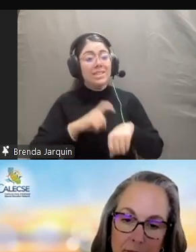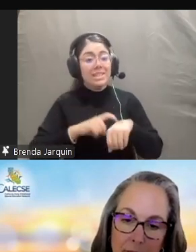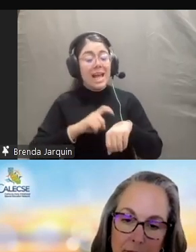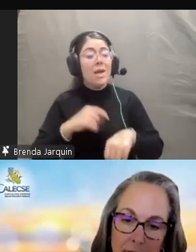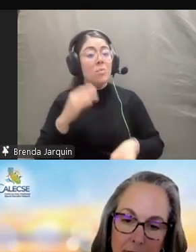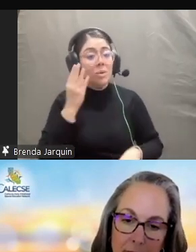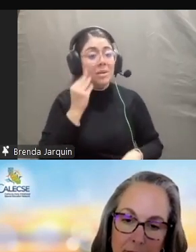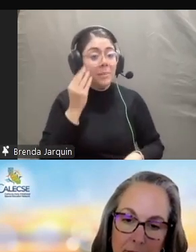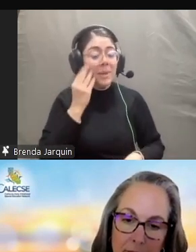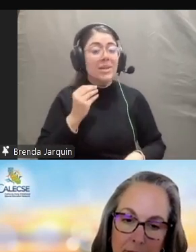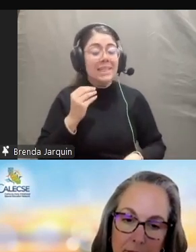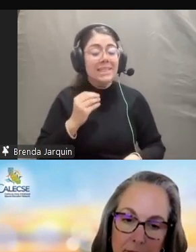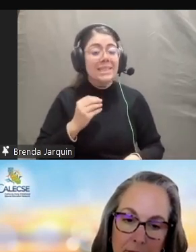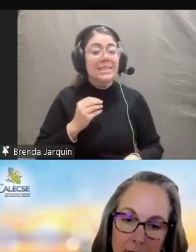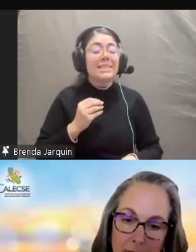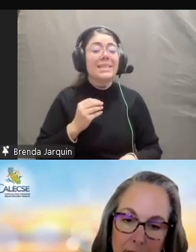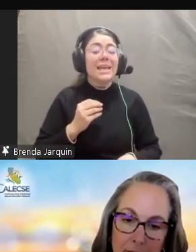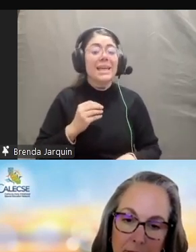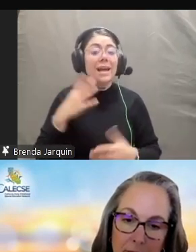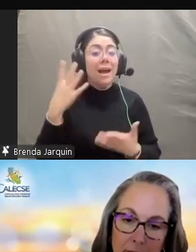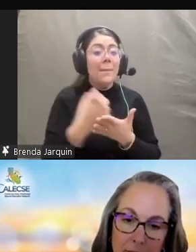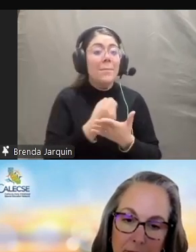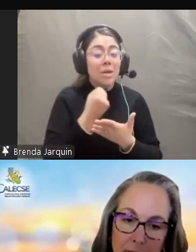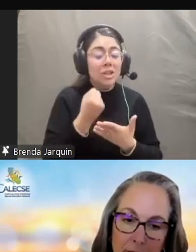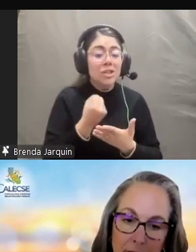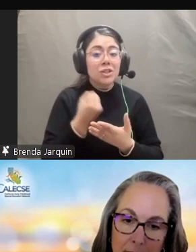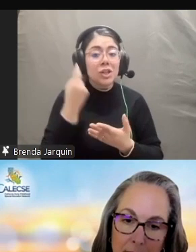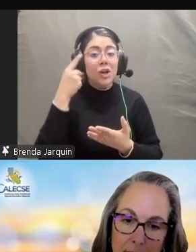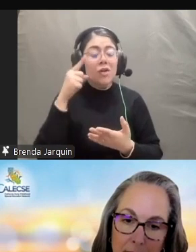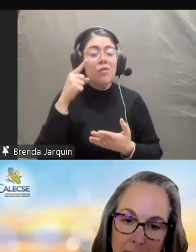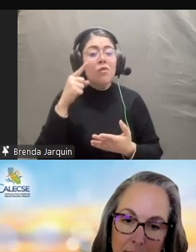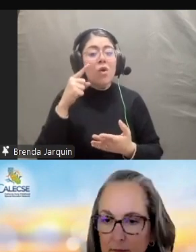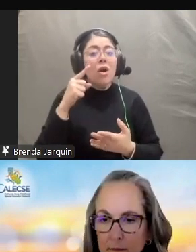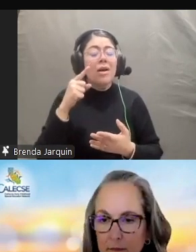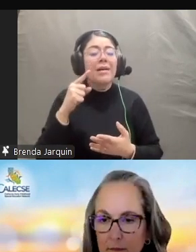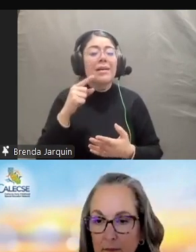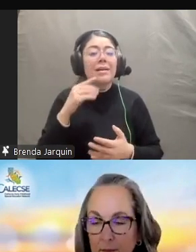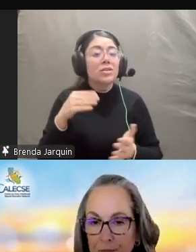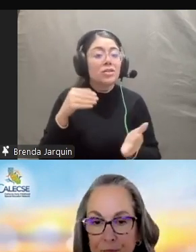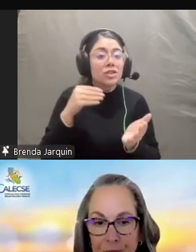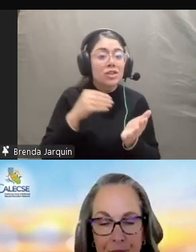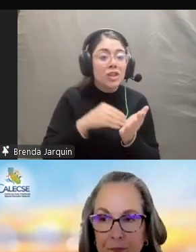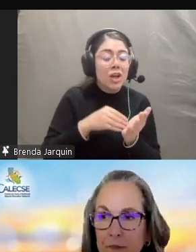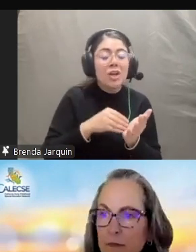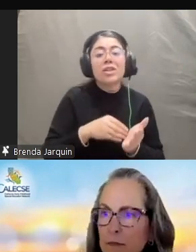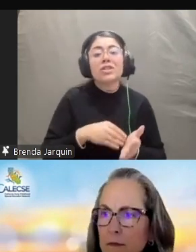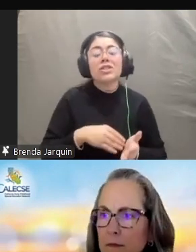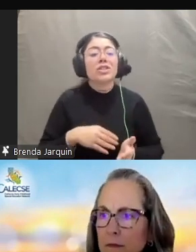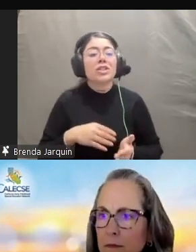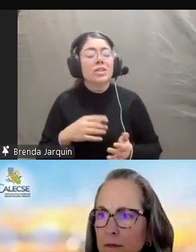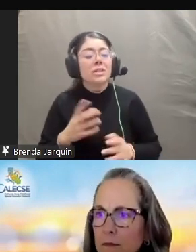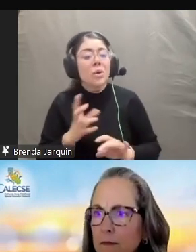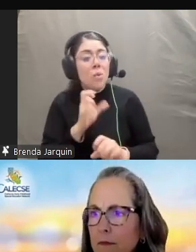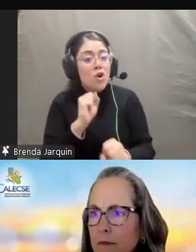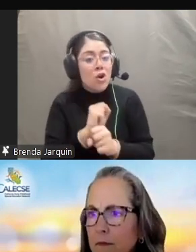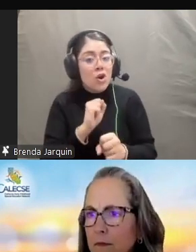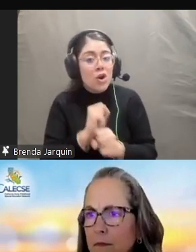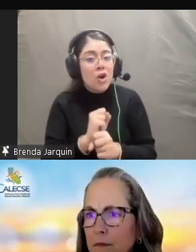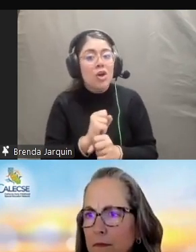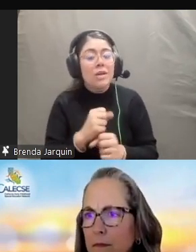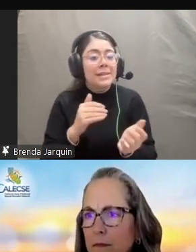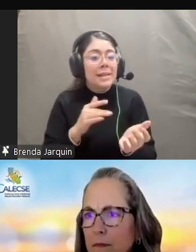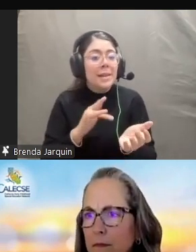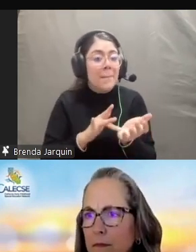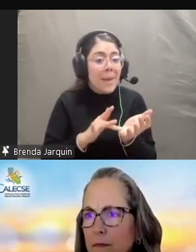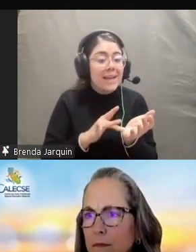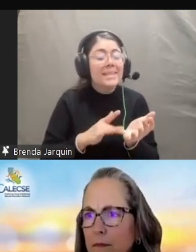state of California, we're offering an opportunity for frontline practitioners and for leaders in the